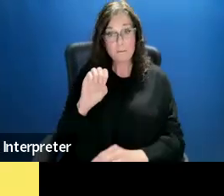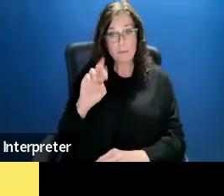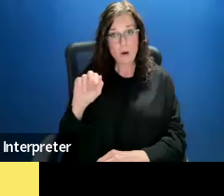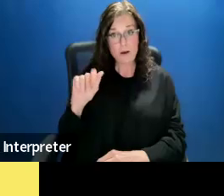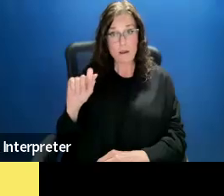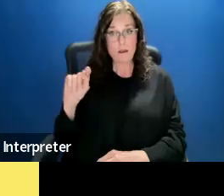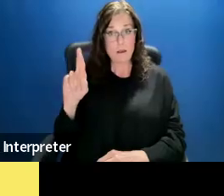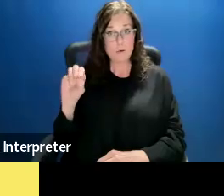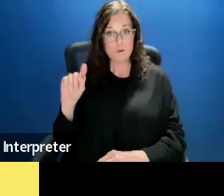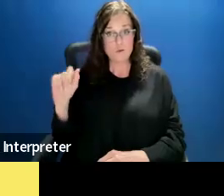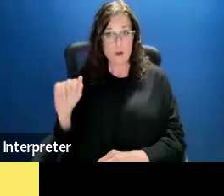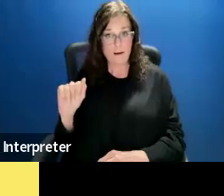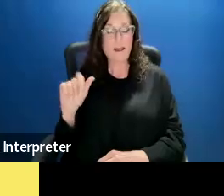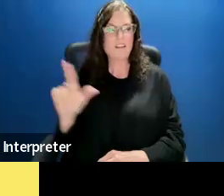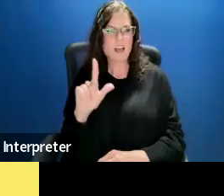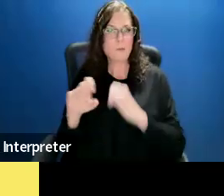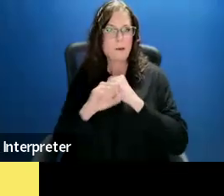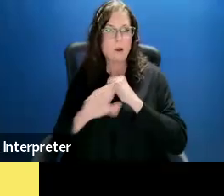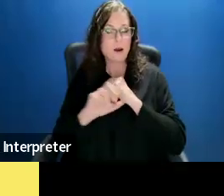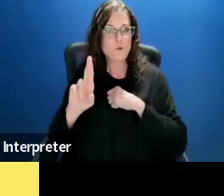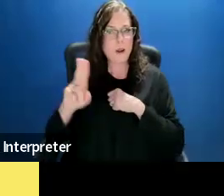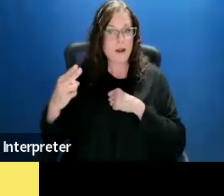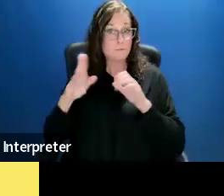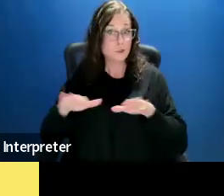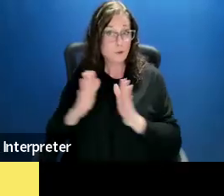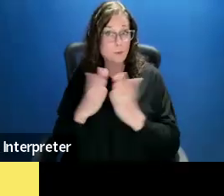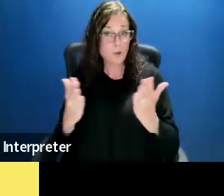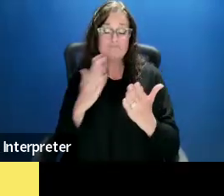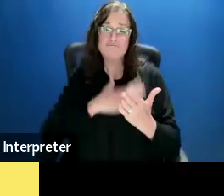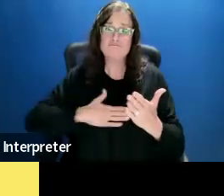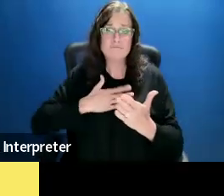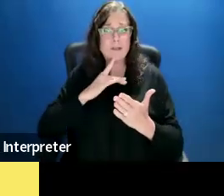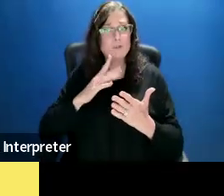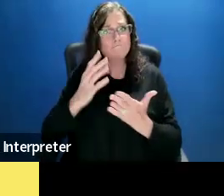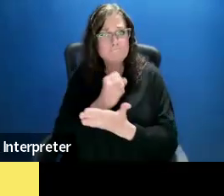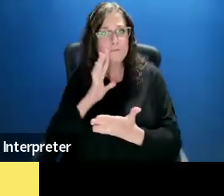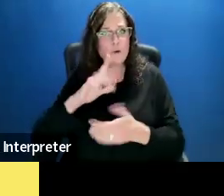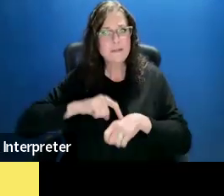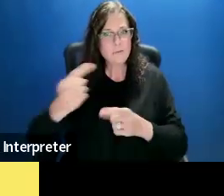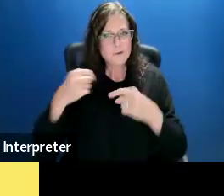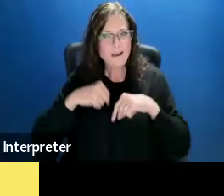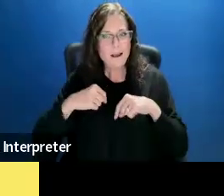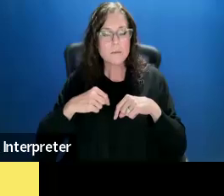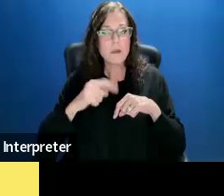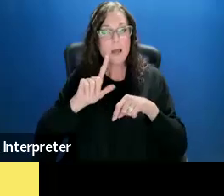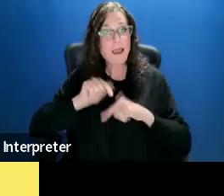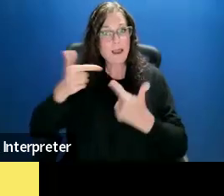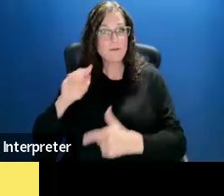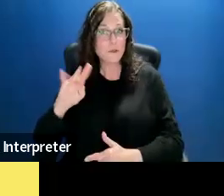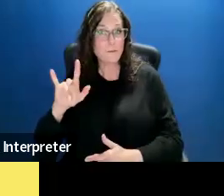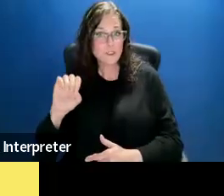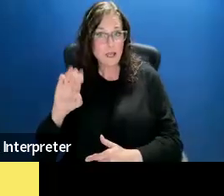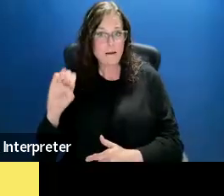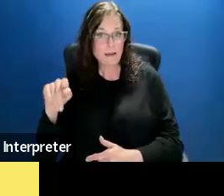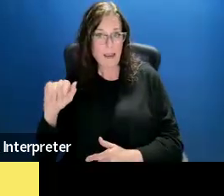the manager of library marketing at Random House Children's Books, and I truly appreciate you taking the time to be here. Now I'll hand things over to Michelle Campbell to